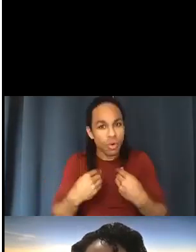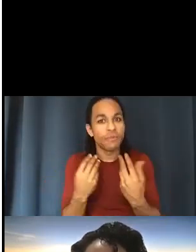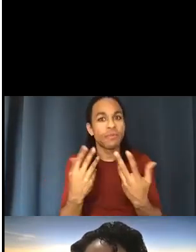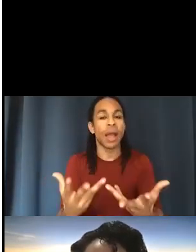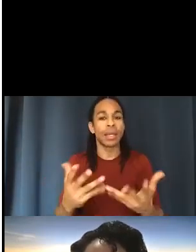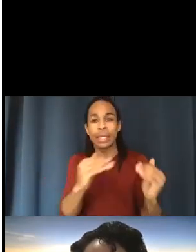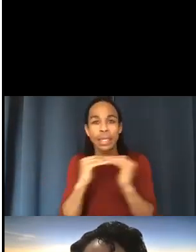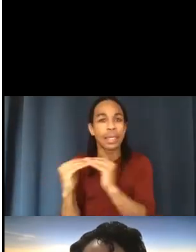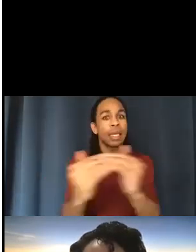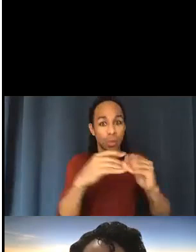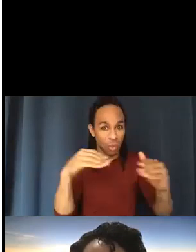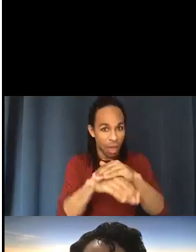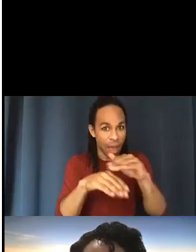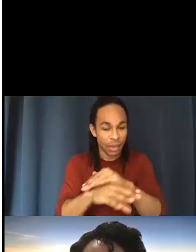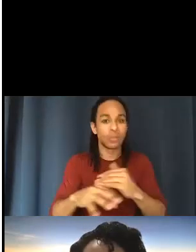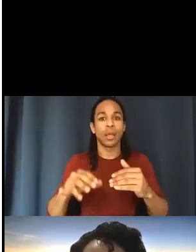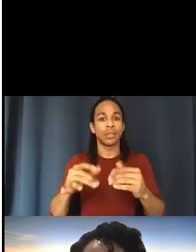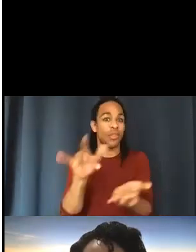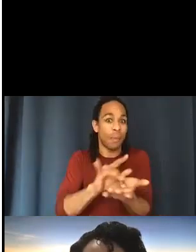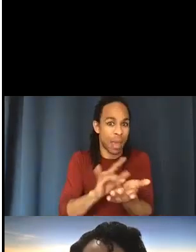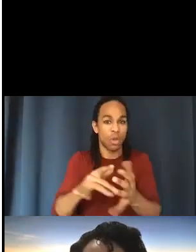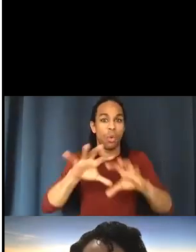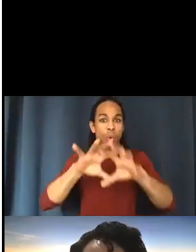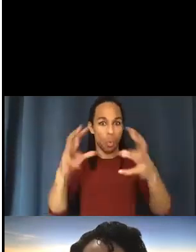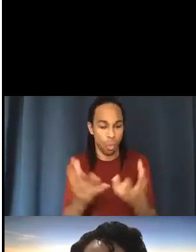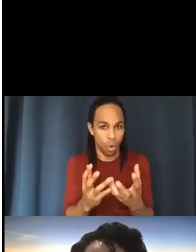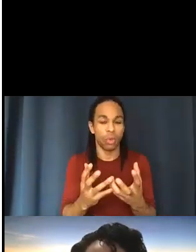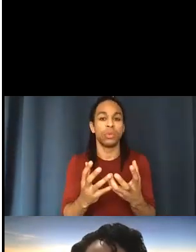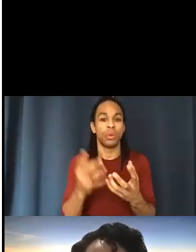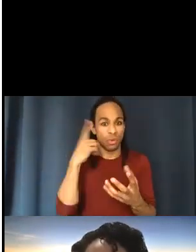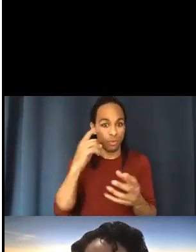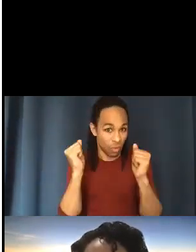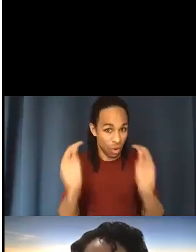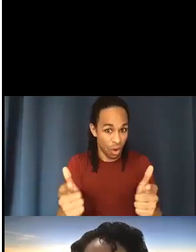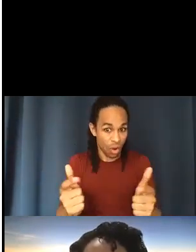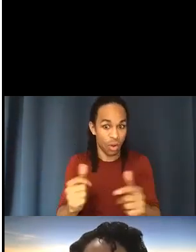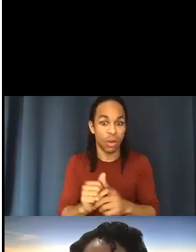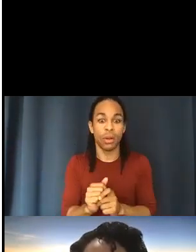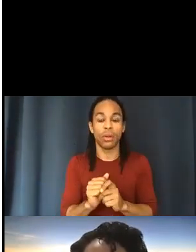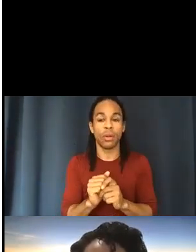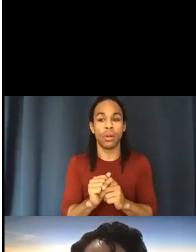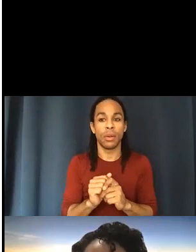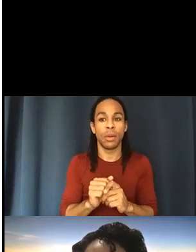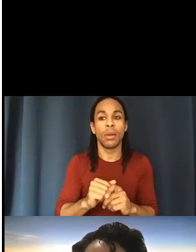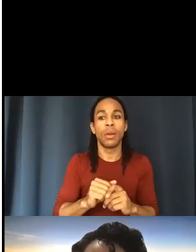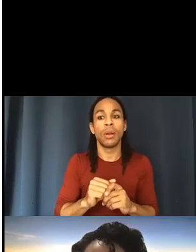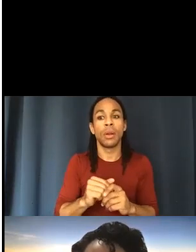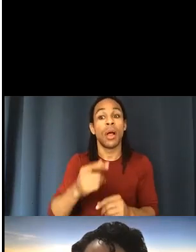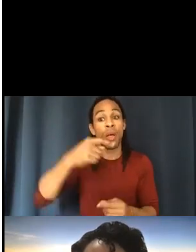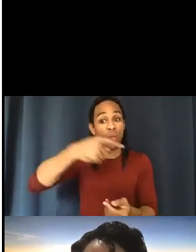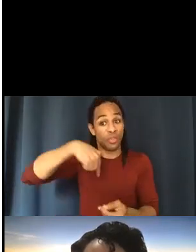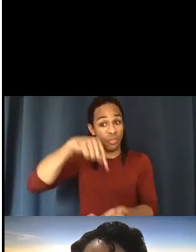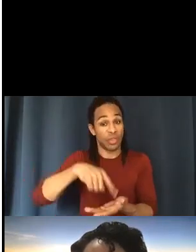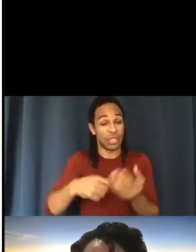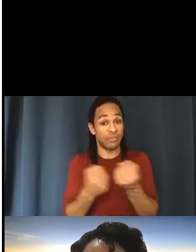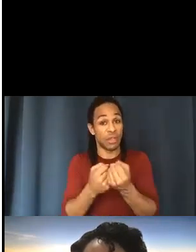to rethink social medicine's past, to analyze its present, and to reimagine its future. The network was funded by a Wellcome Trust